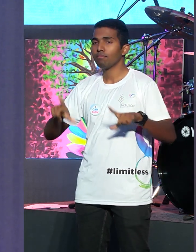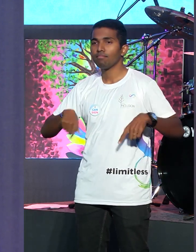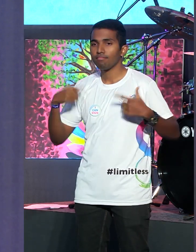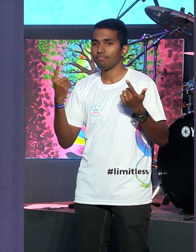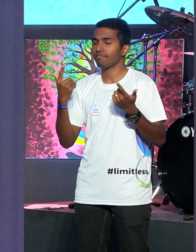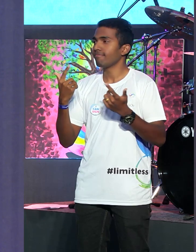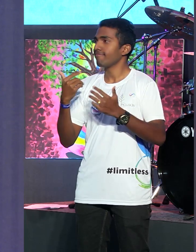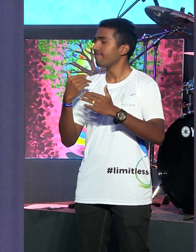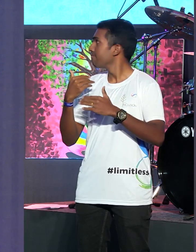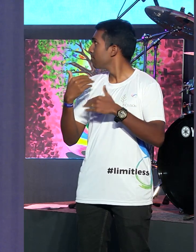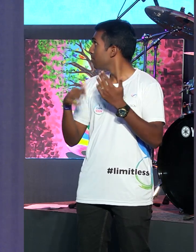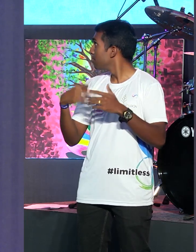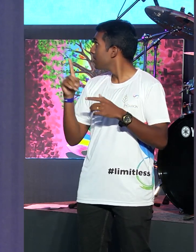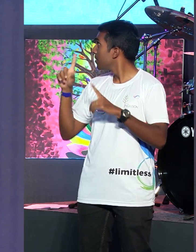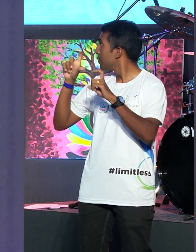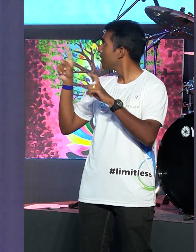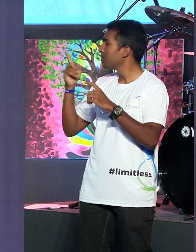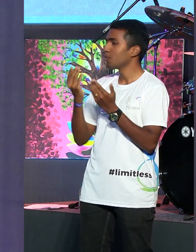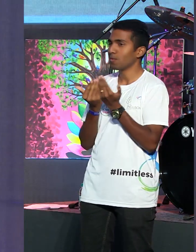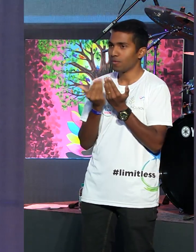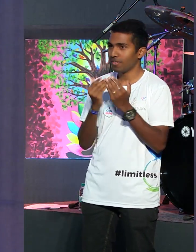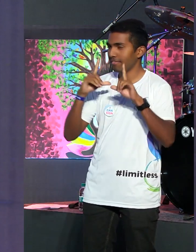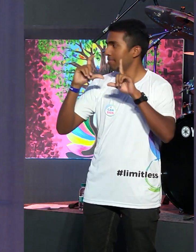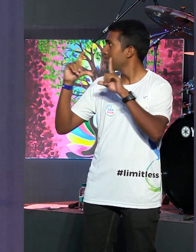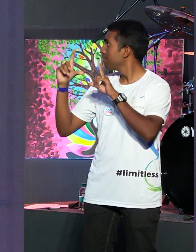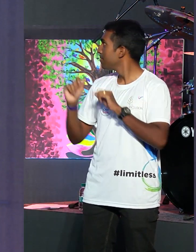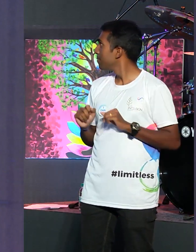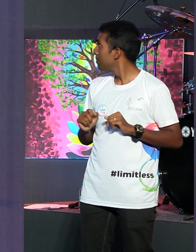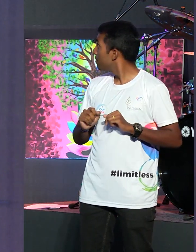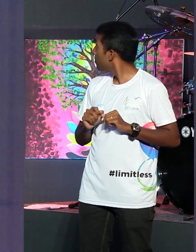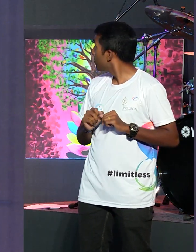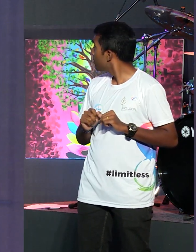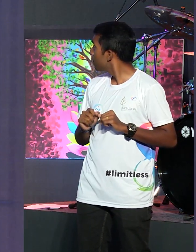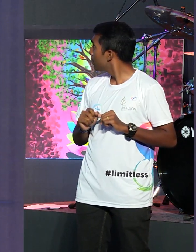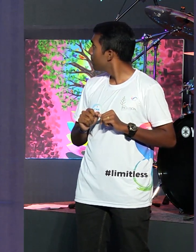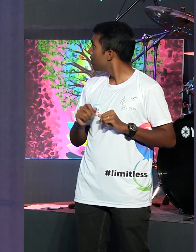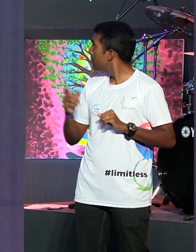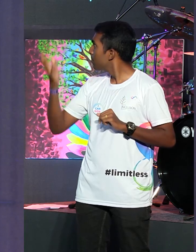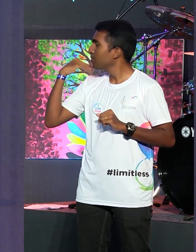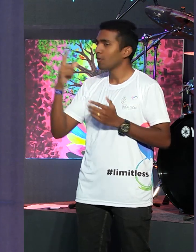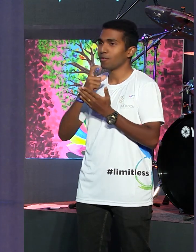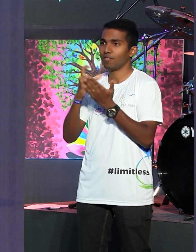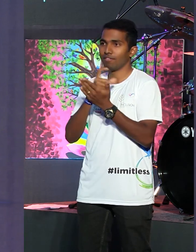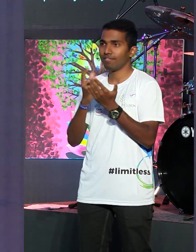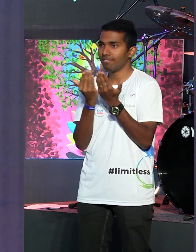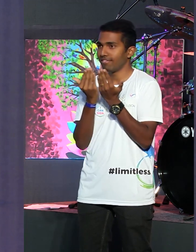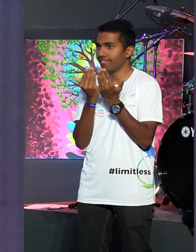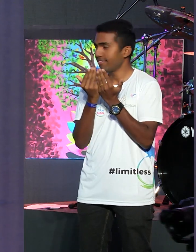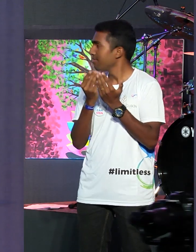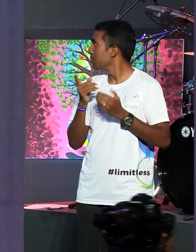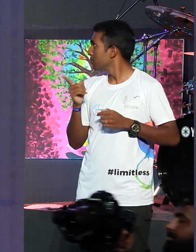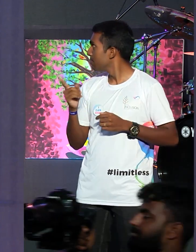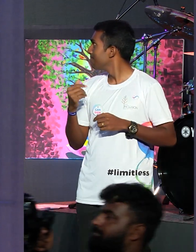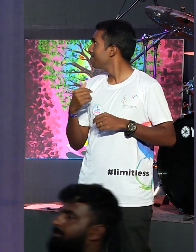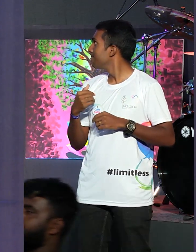third photo is my middle school and high school pic. Next slide. That was me in college. I had long hair back then. Next